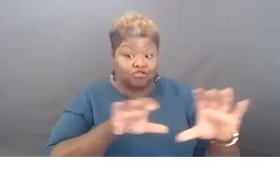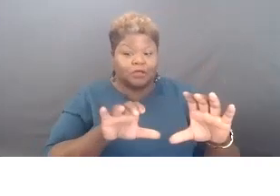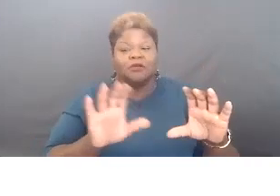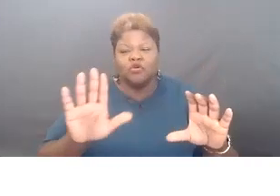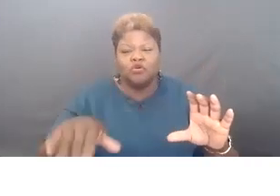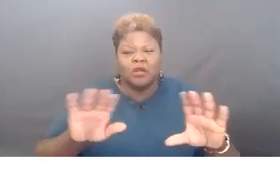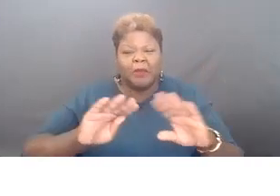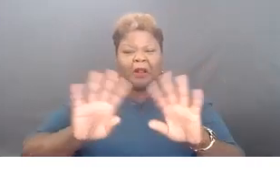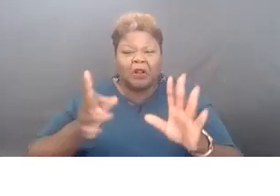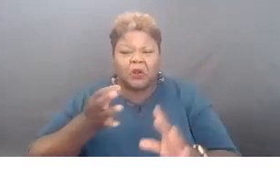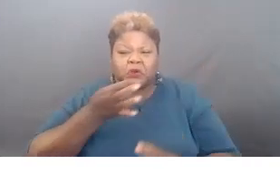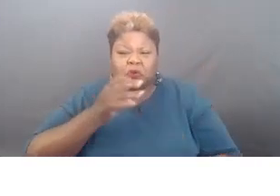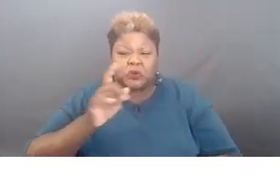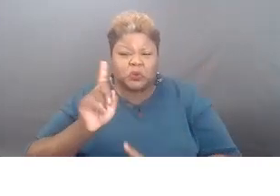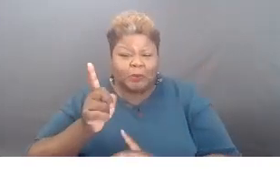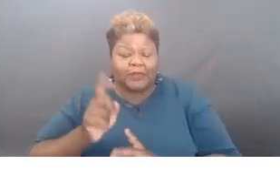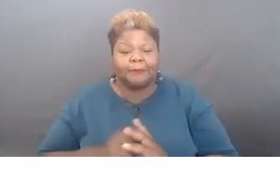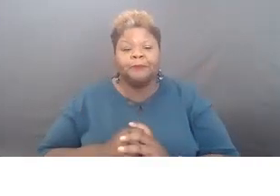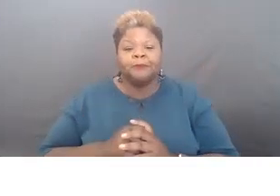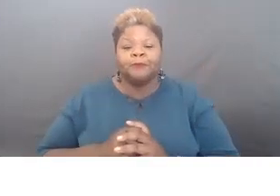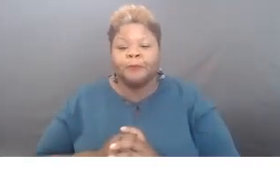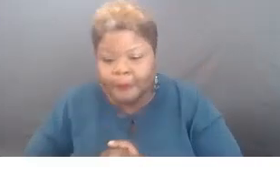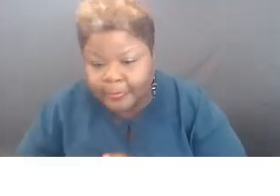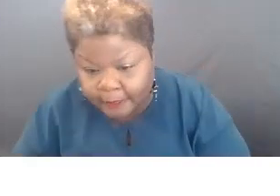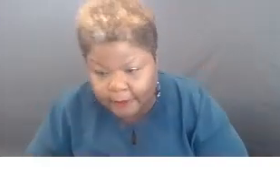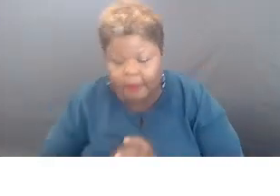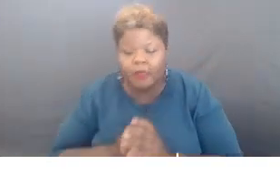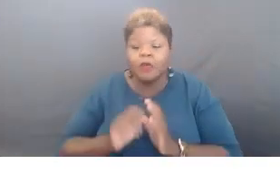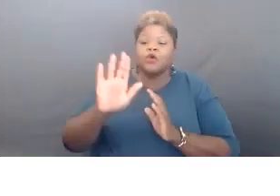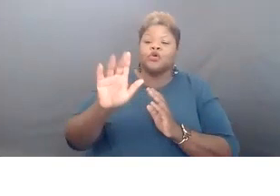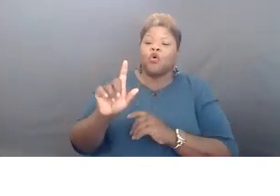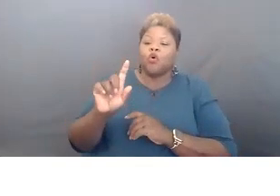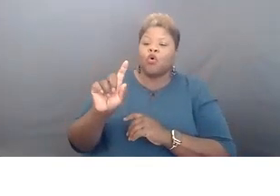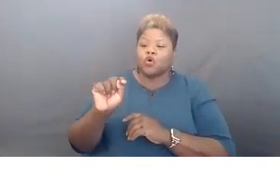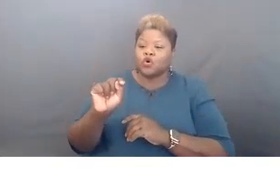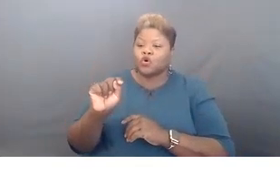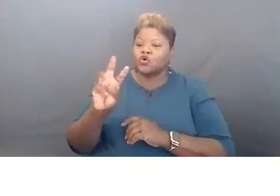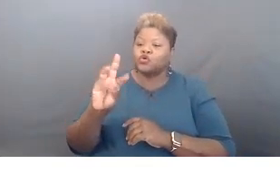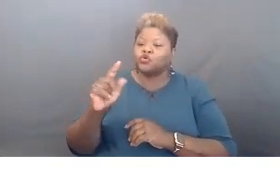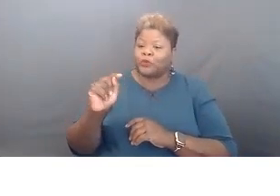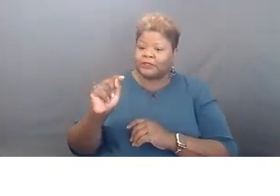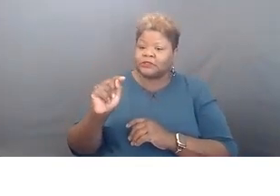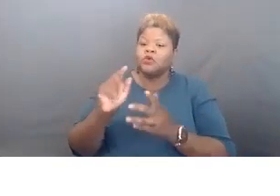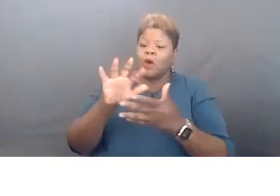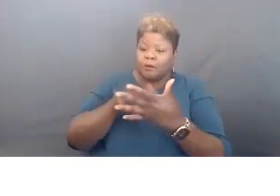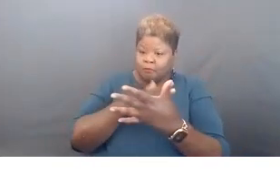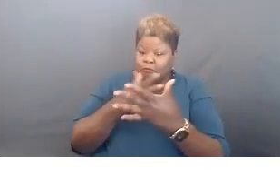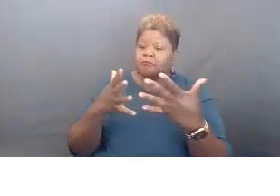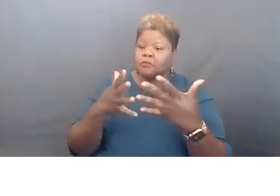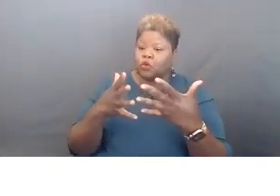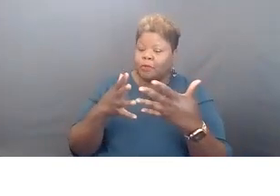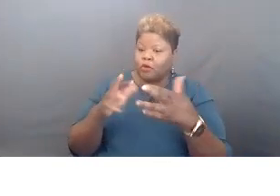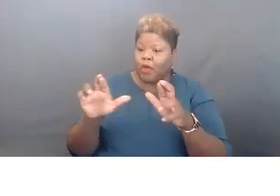minutes. So you want to schedule your tweets that model your idea format ahead of time to launch the hashtag. So I launched